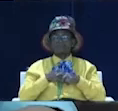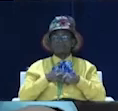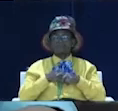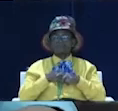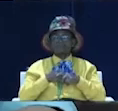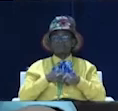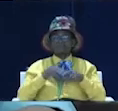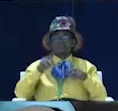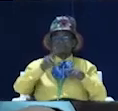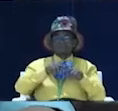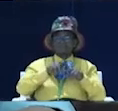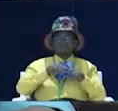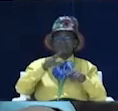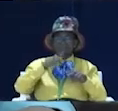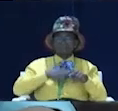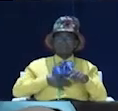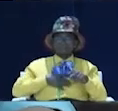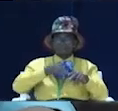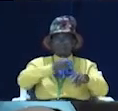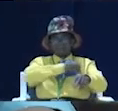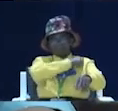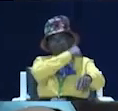Increase my strength.